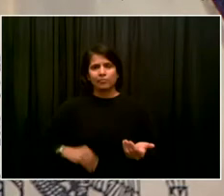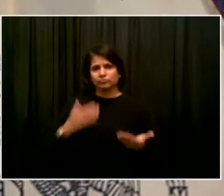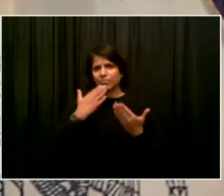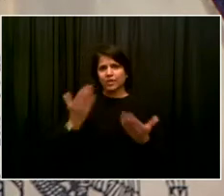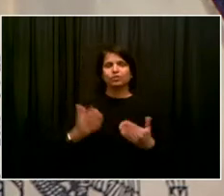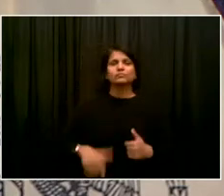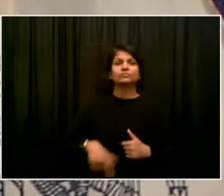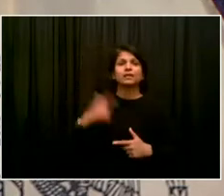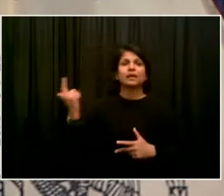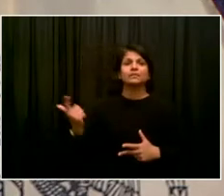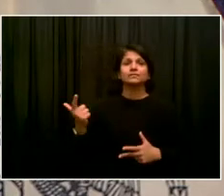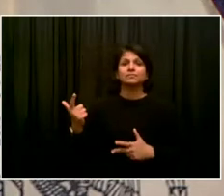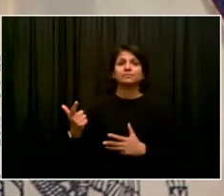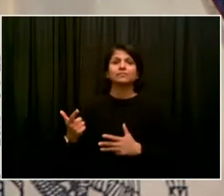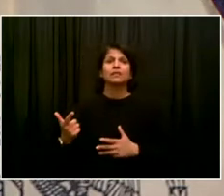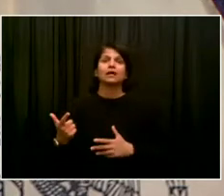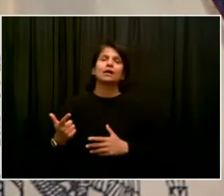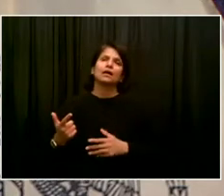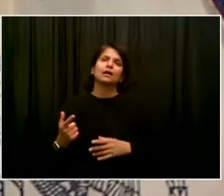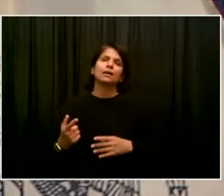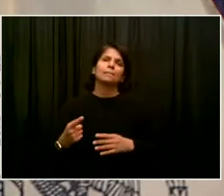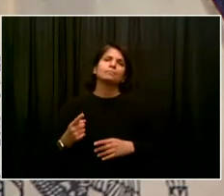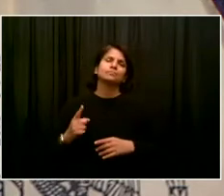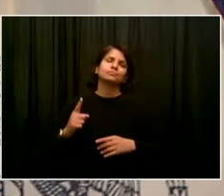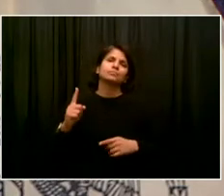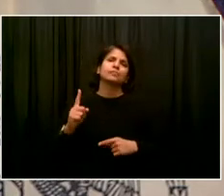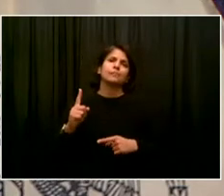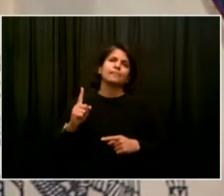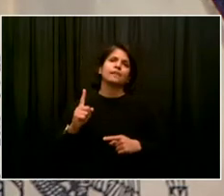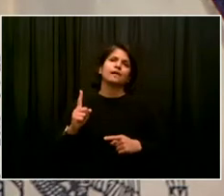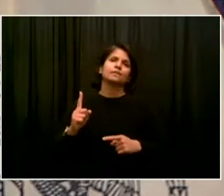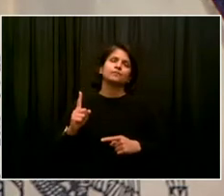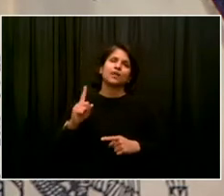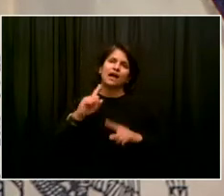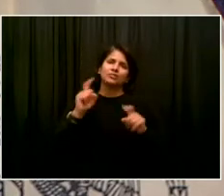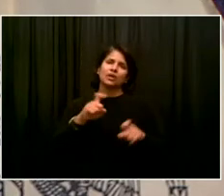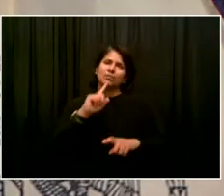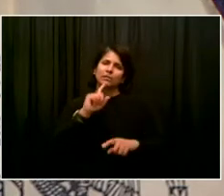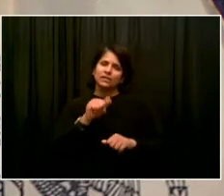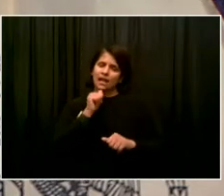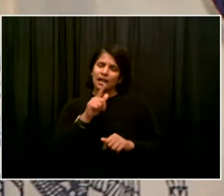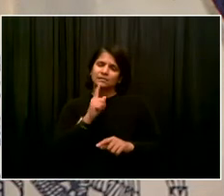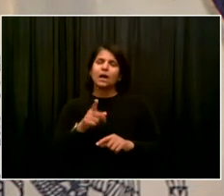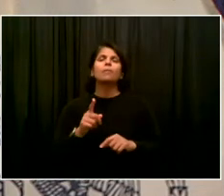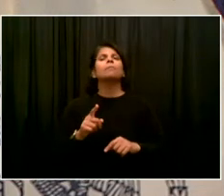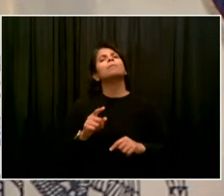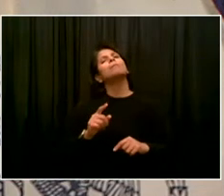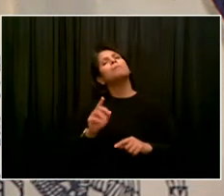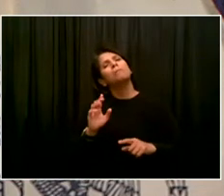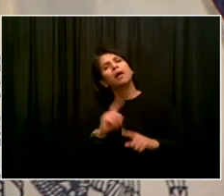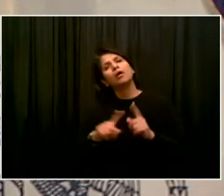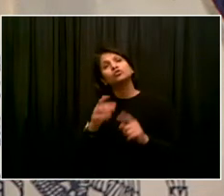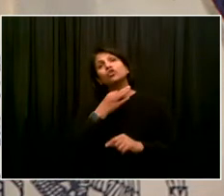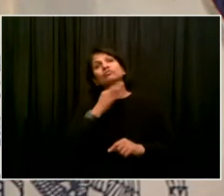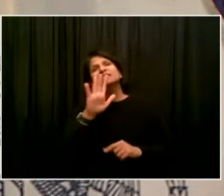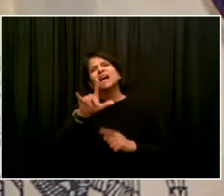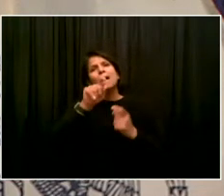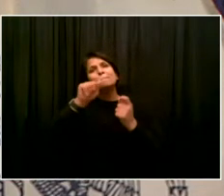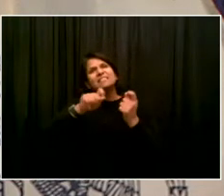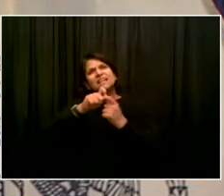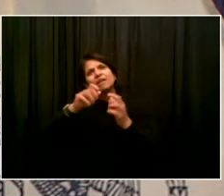answered my question. I asked specifically about what he told Department of Health staffers at a town hall, as reported by Maya Kaufman at Cranes, but I'll move